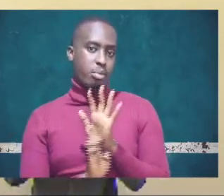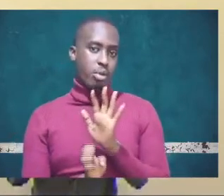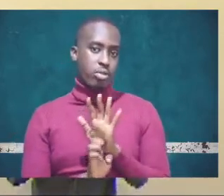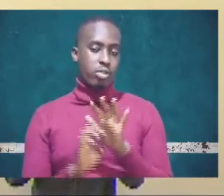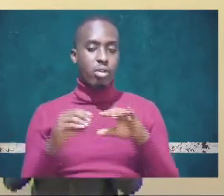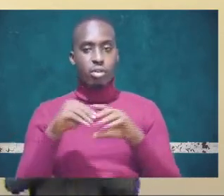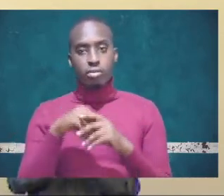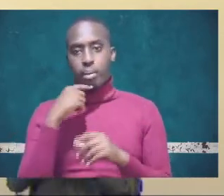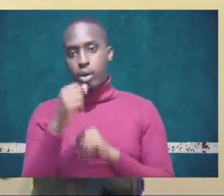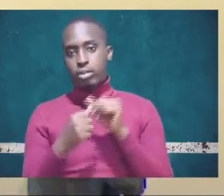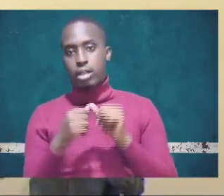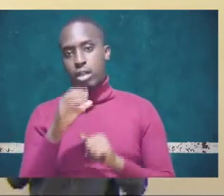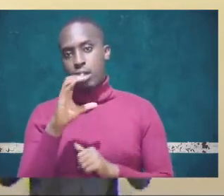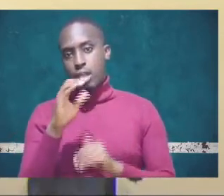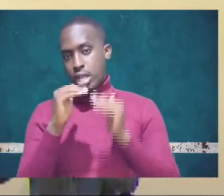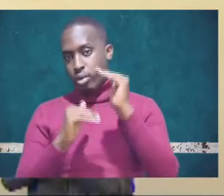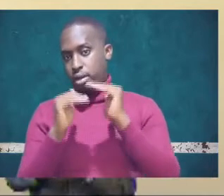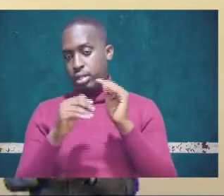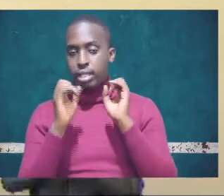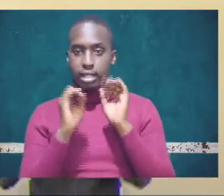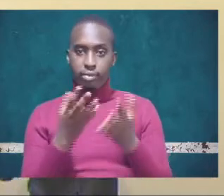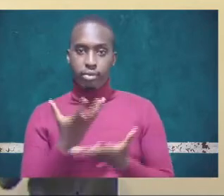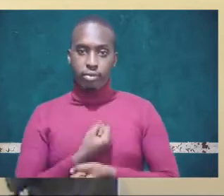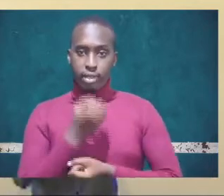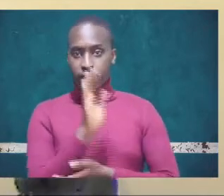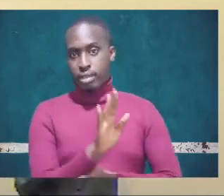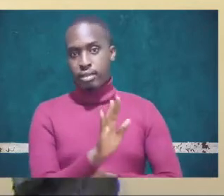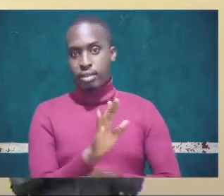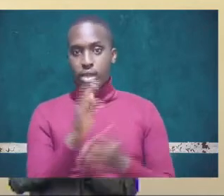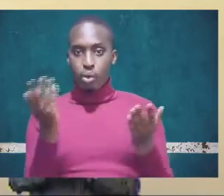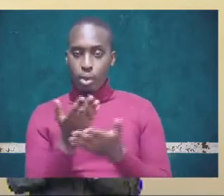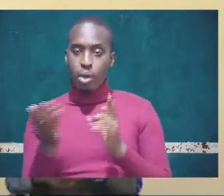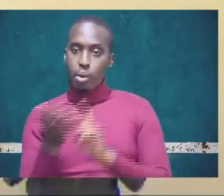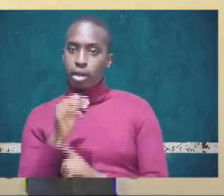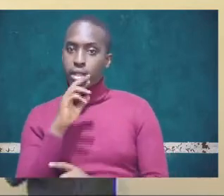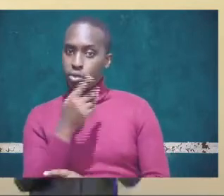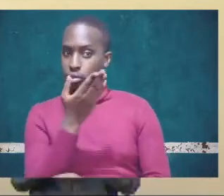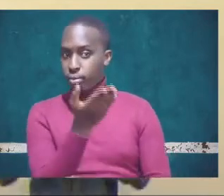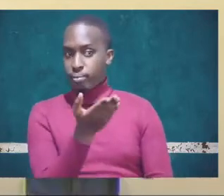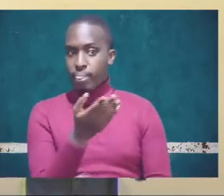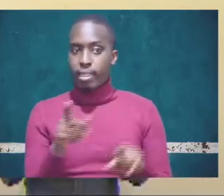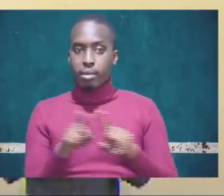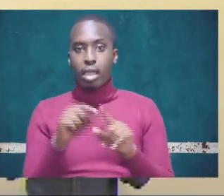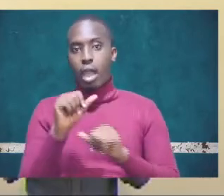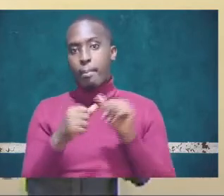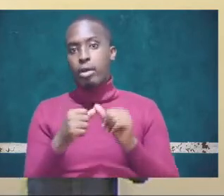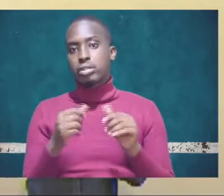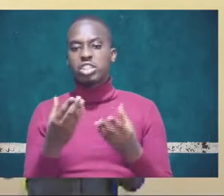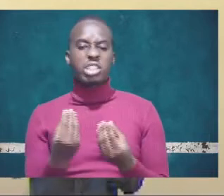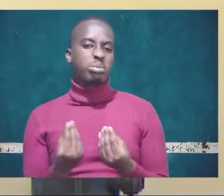on compound inequality. Whenever you have this, where you get the answer like this, it's all about